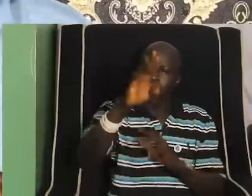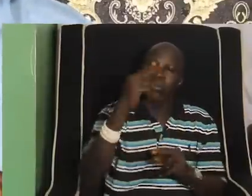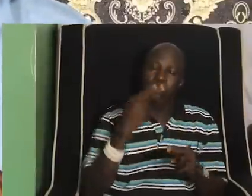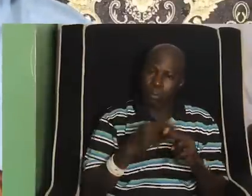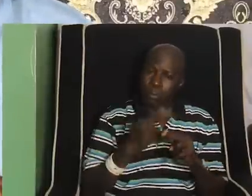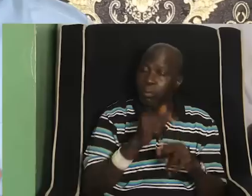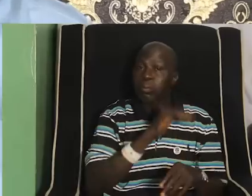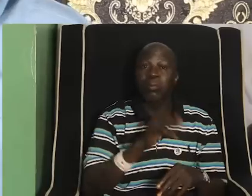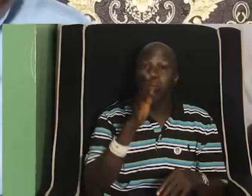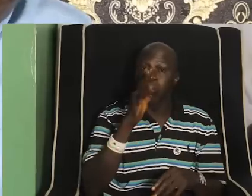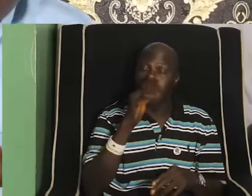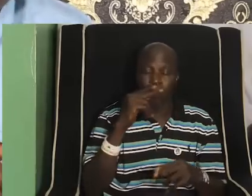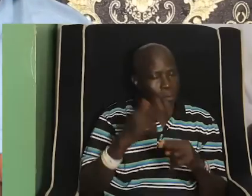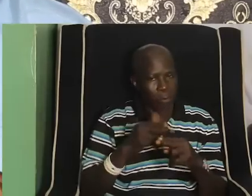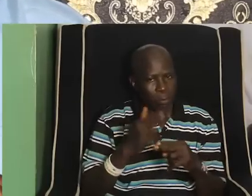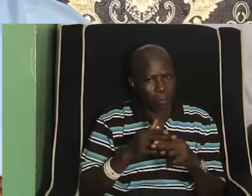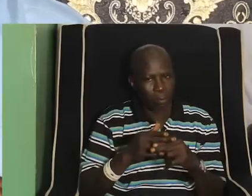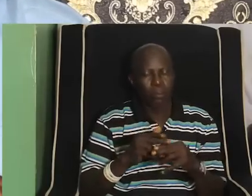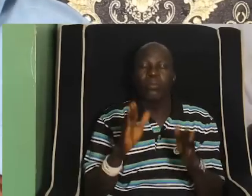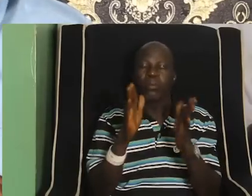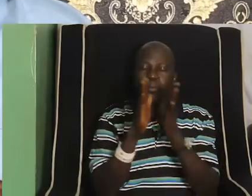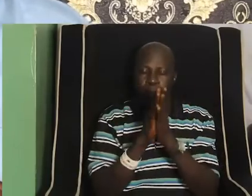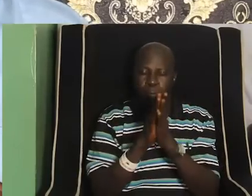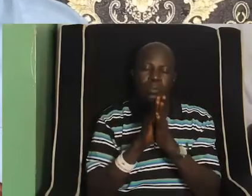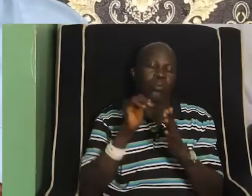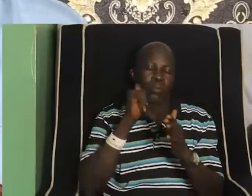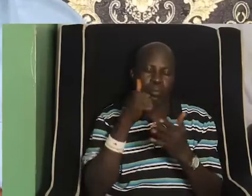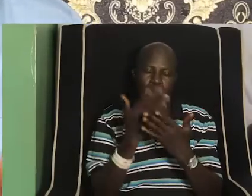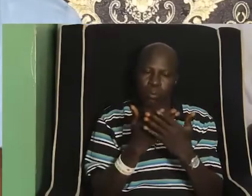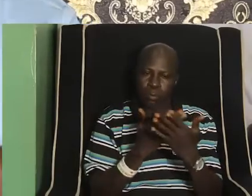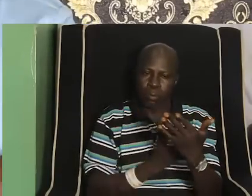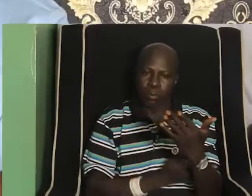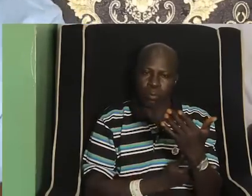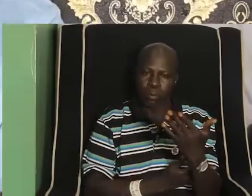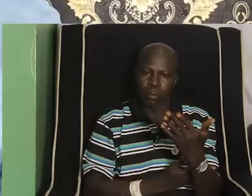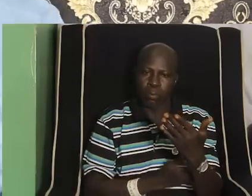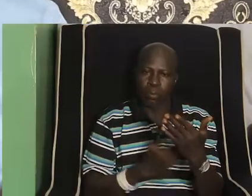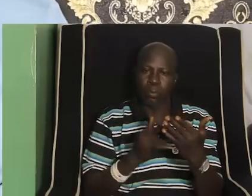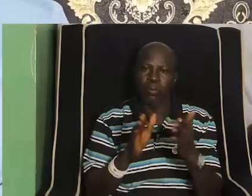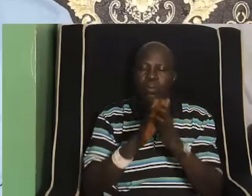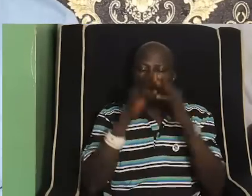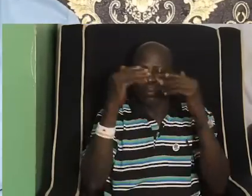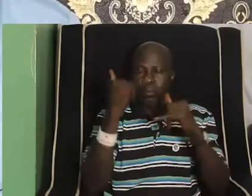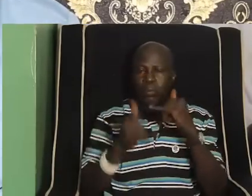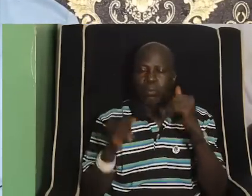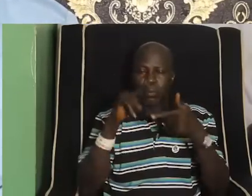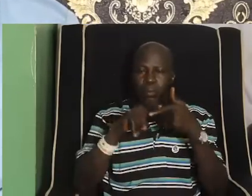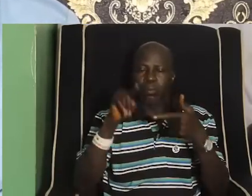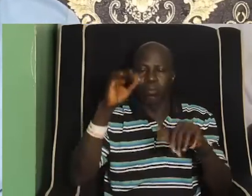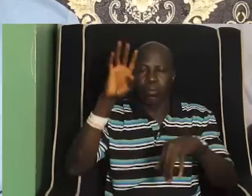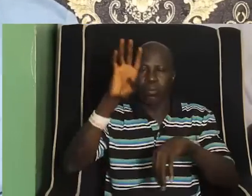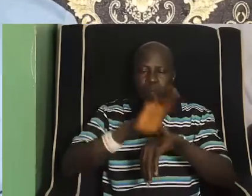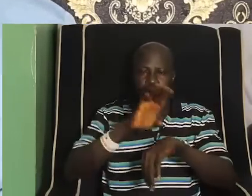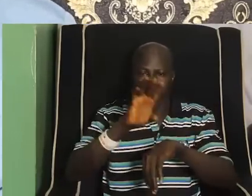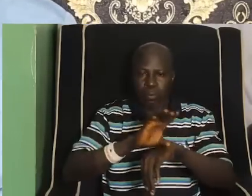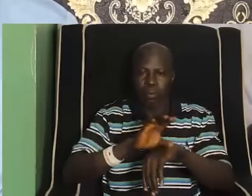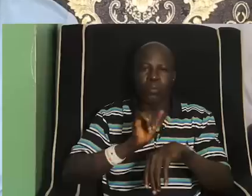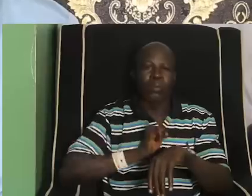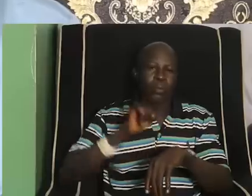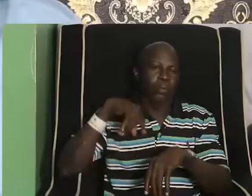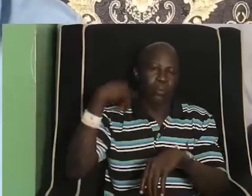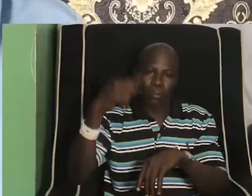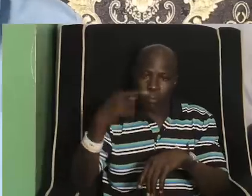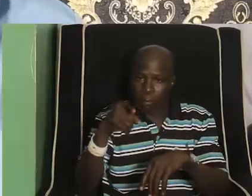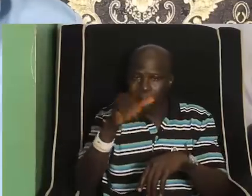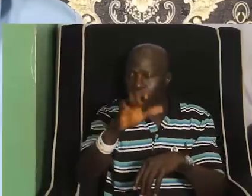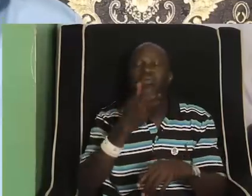your mother's name how afi gbadua we will now pray laaro la tomorrow morning ah pari esi no lejo si we will end it to the church anise I say o